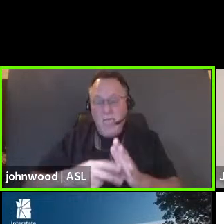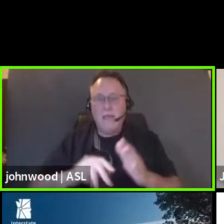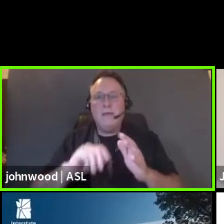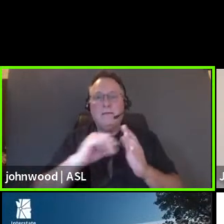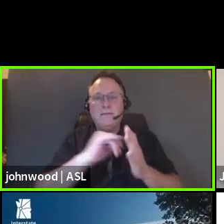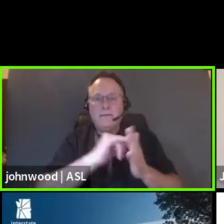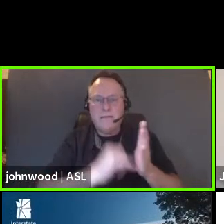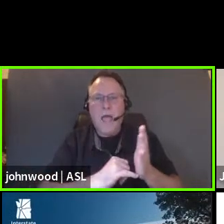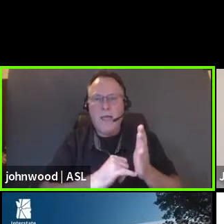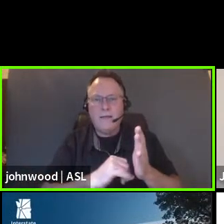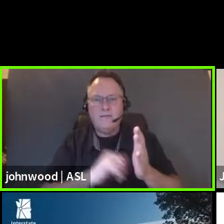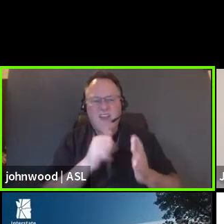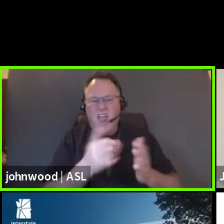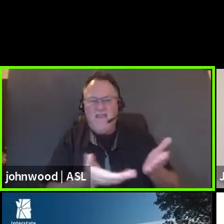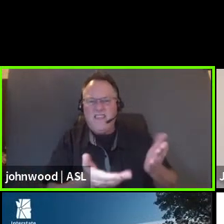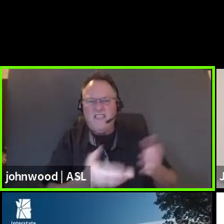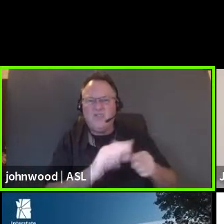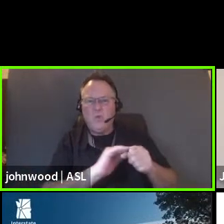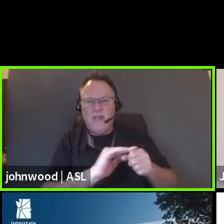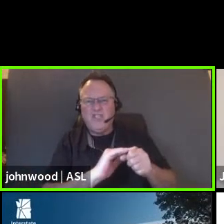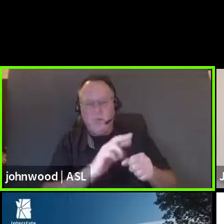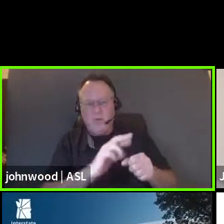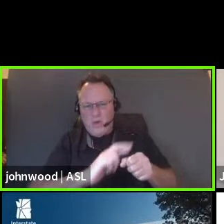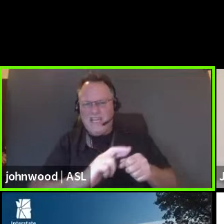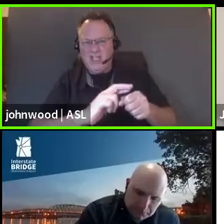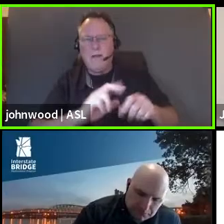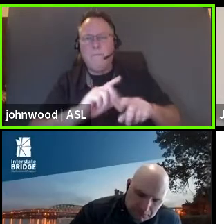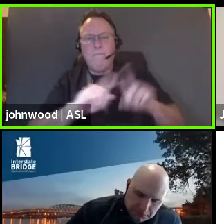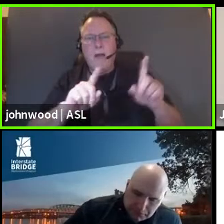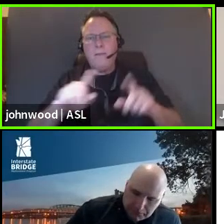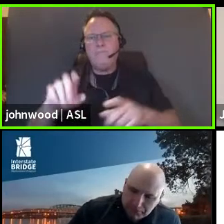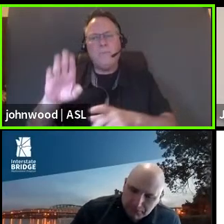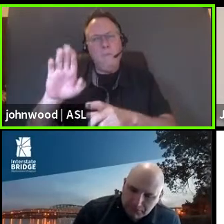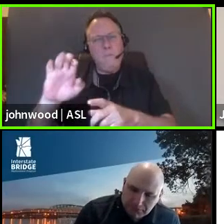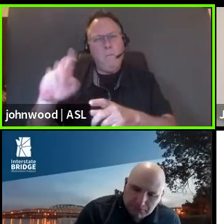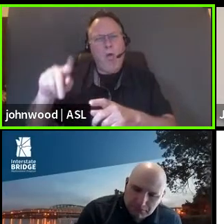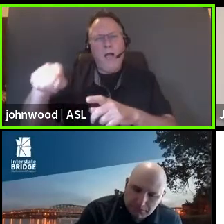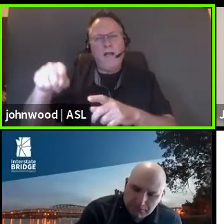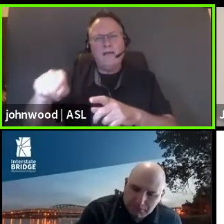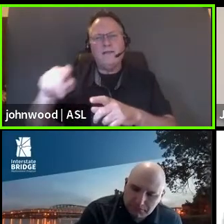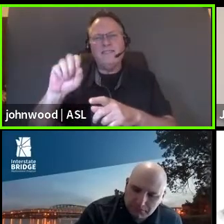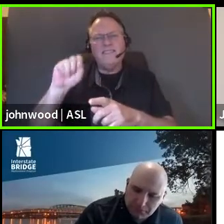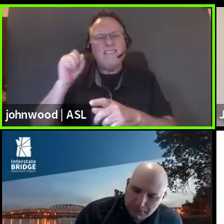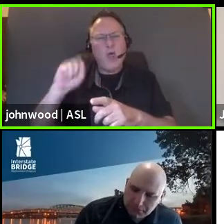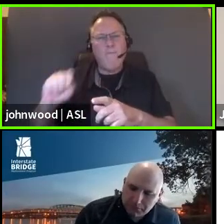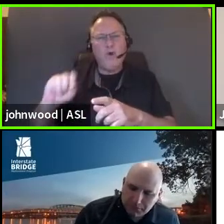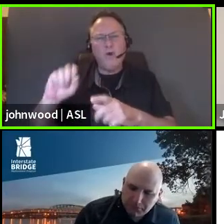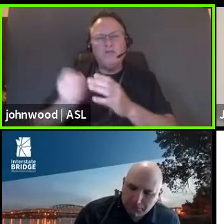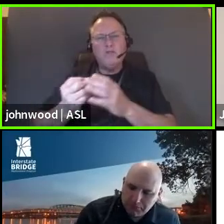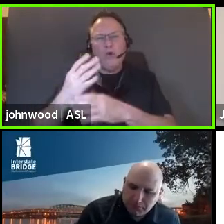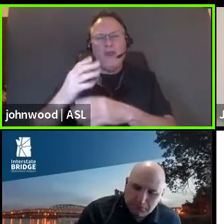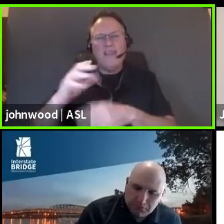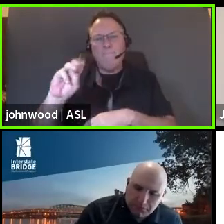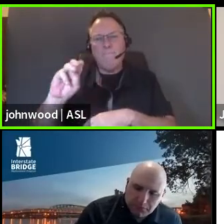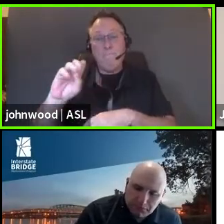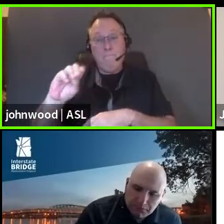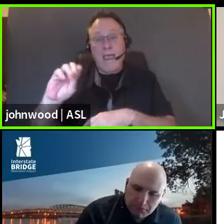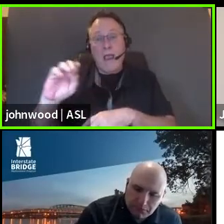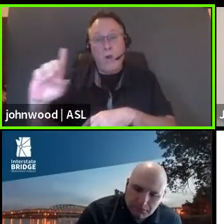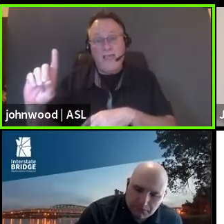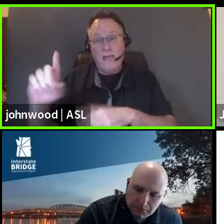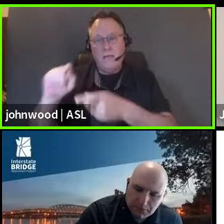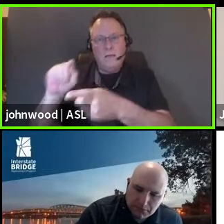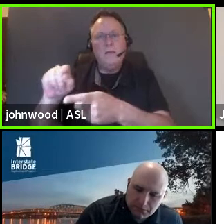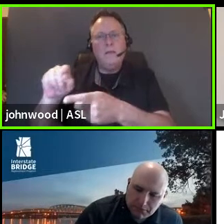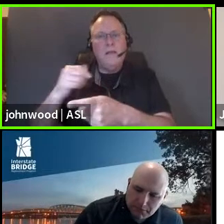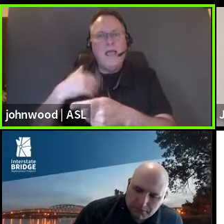there's a block in Silver Spring, Maryland that was deliberately designed as a pedestrian mall with